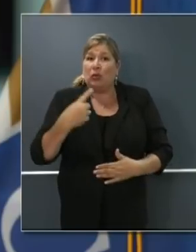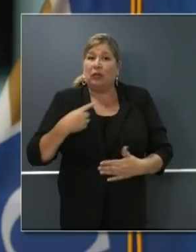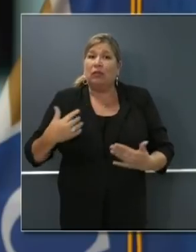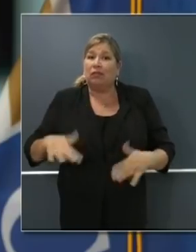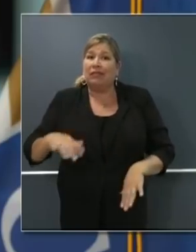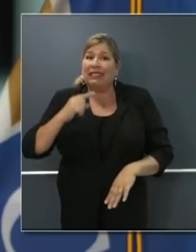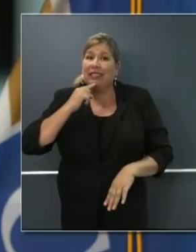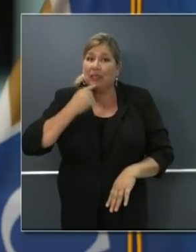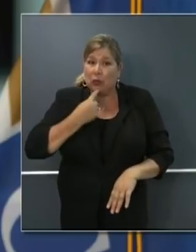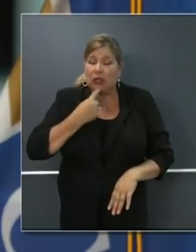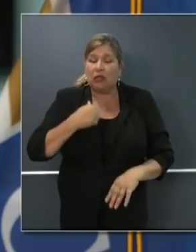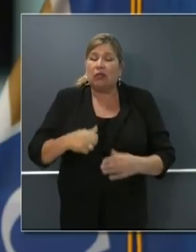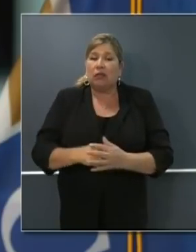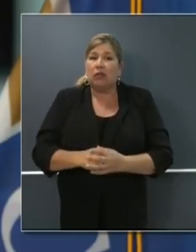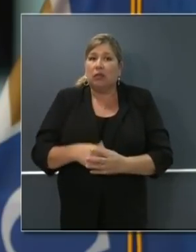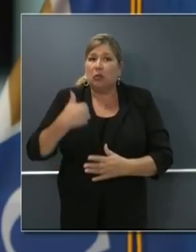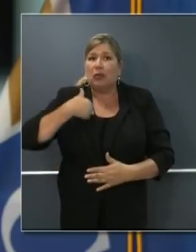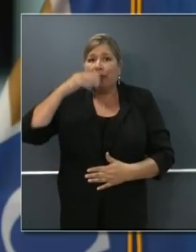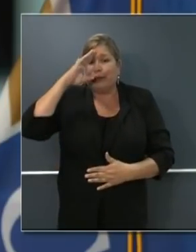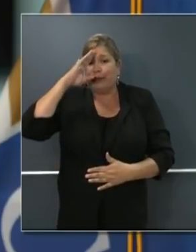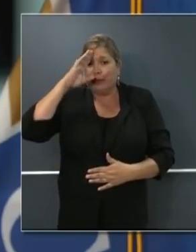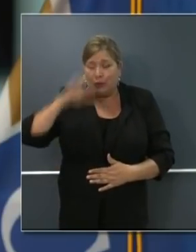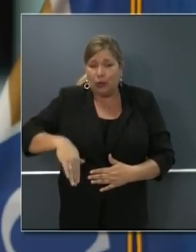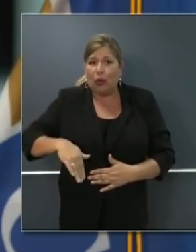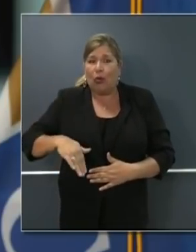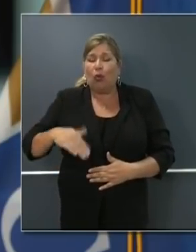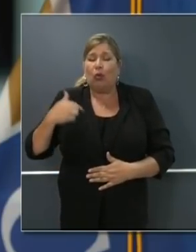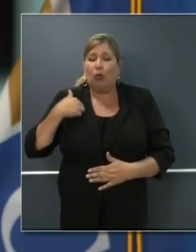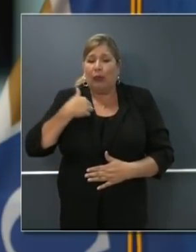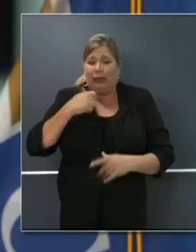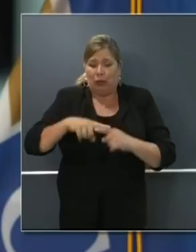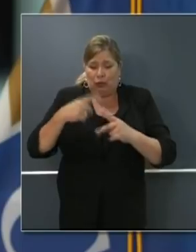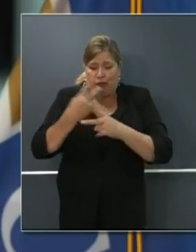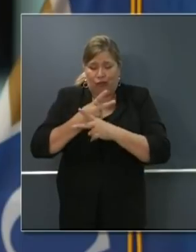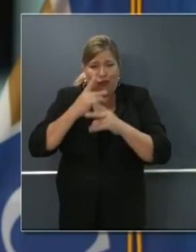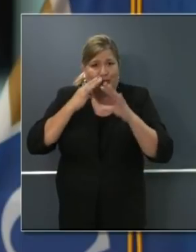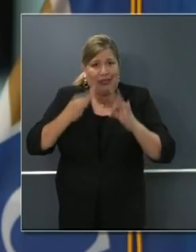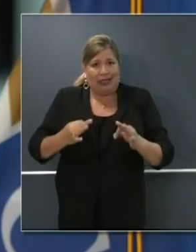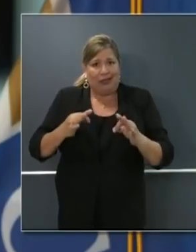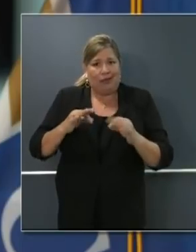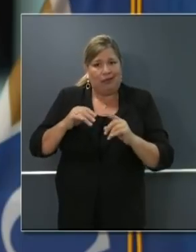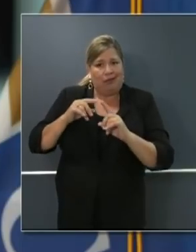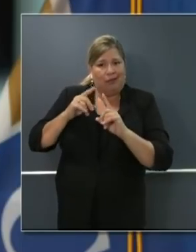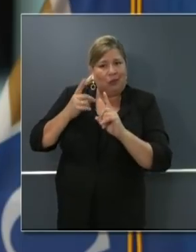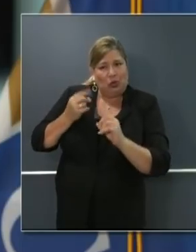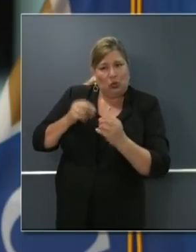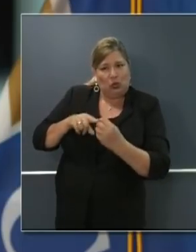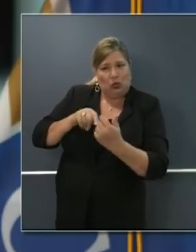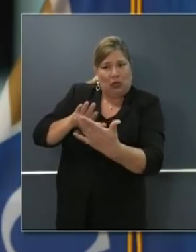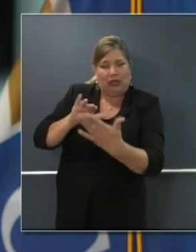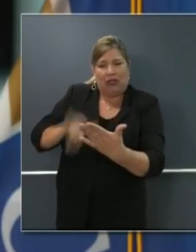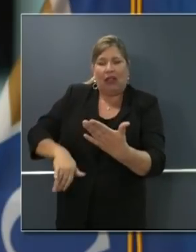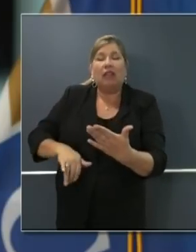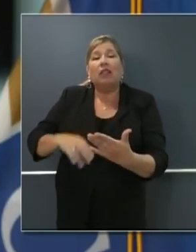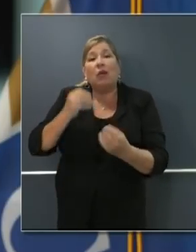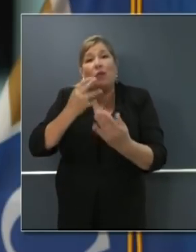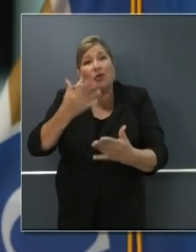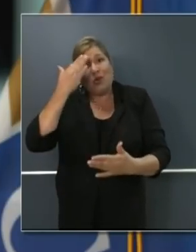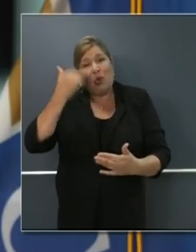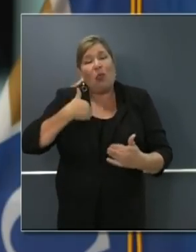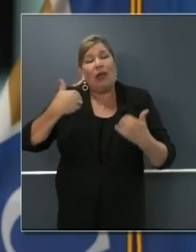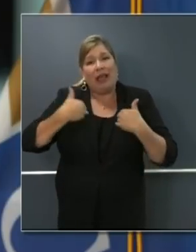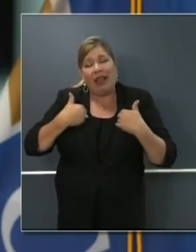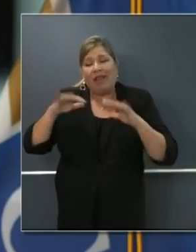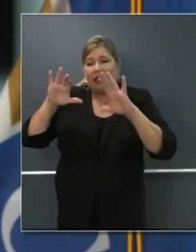and the seriousness, the weight of the decision that needs to be made in that space, and know that we have a team of people working on